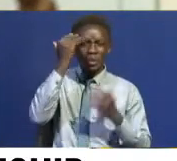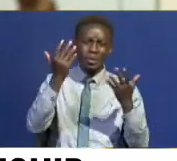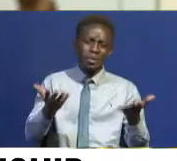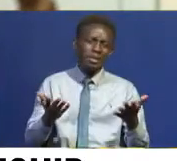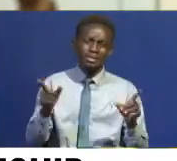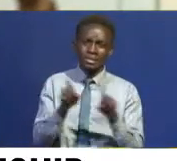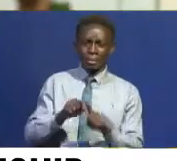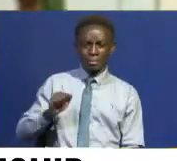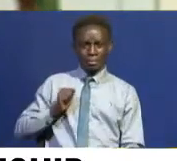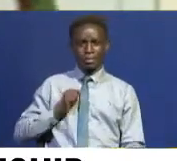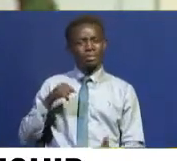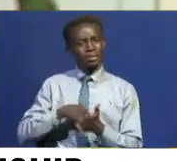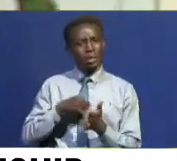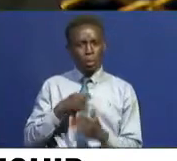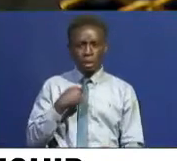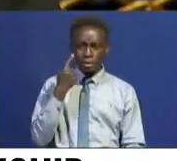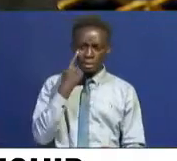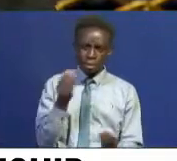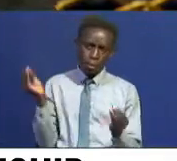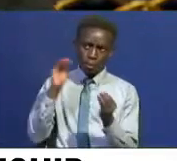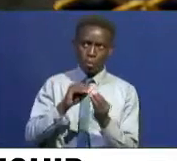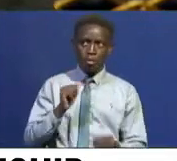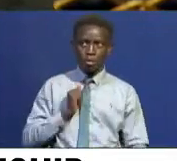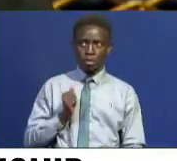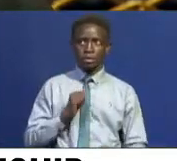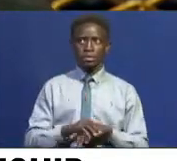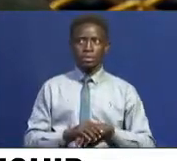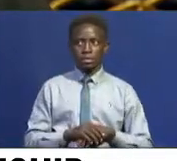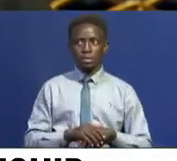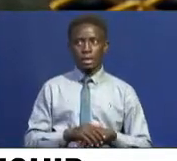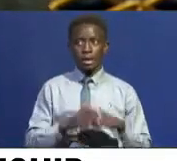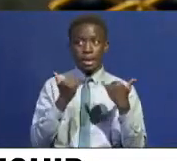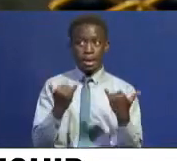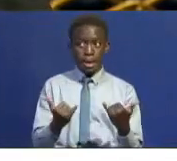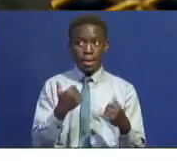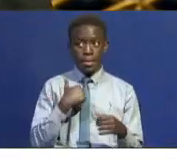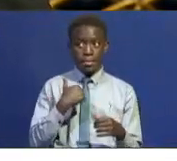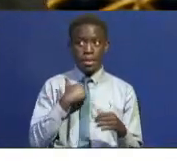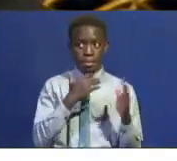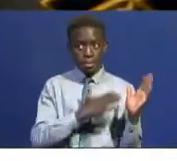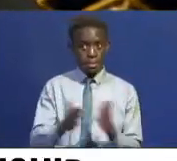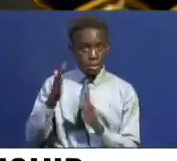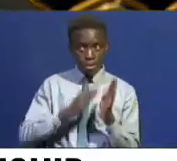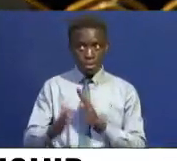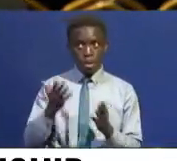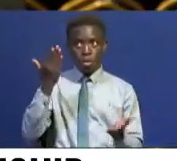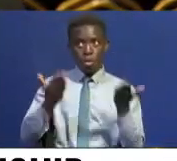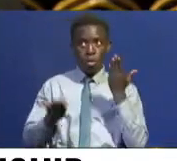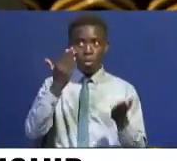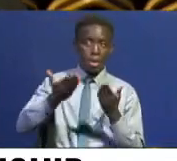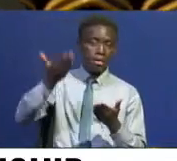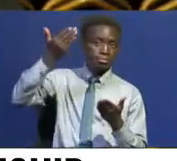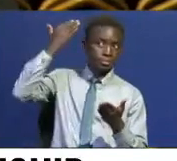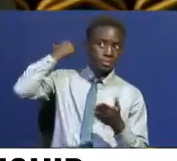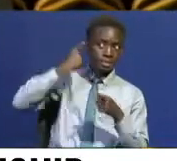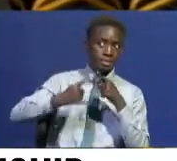and the females as well. I expect to see more females. My preparation compared to the other years, this year,